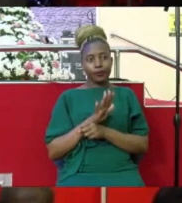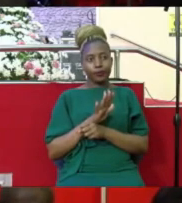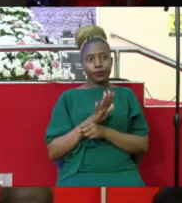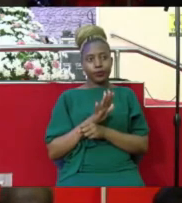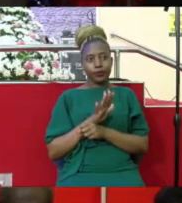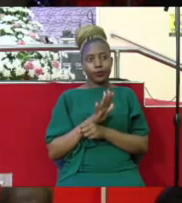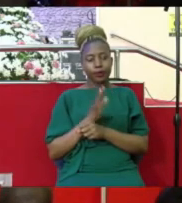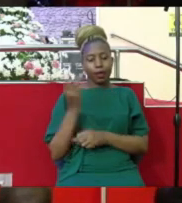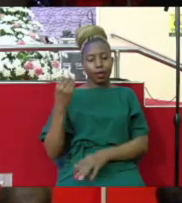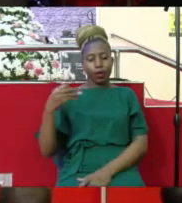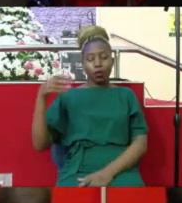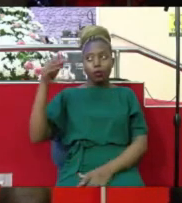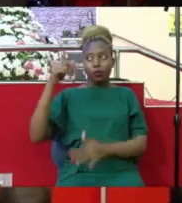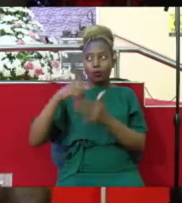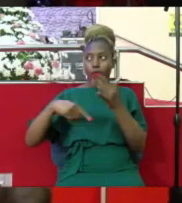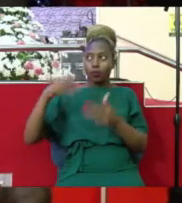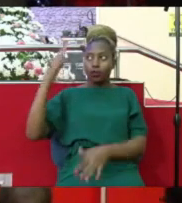of what He is doing